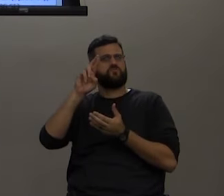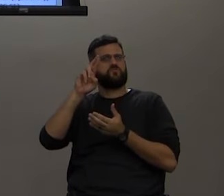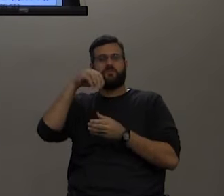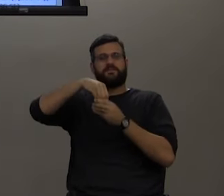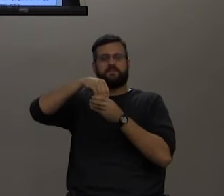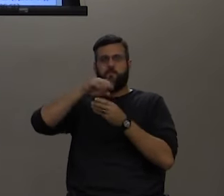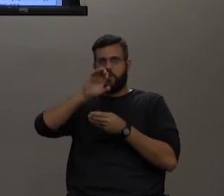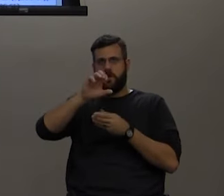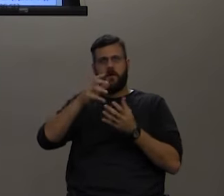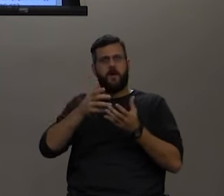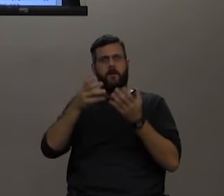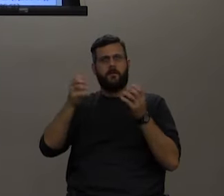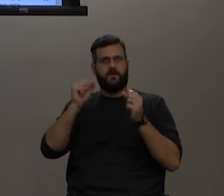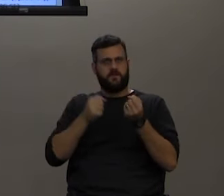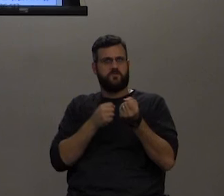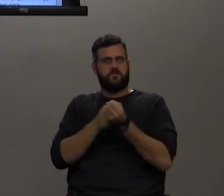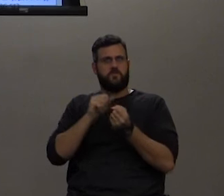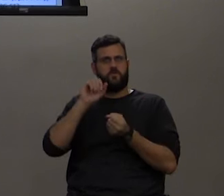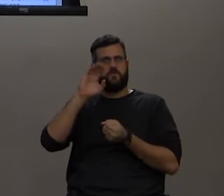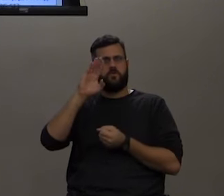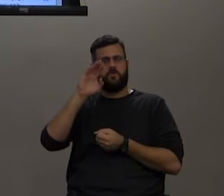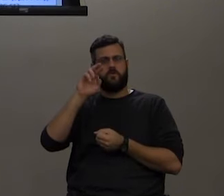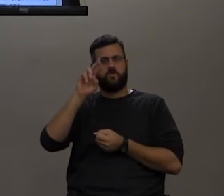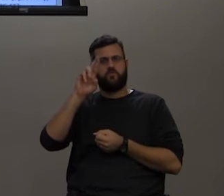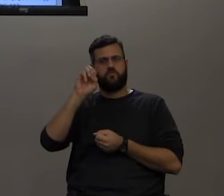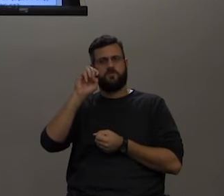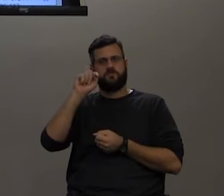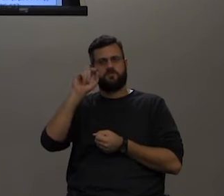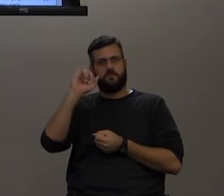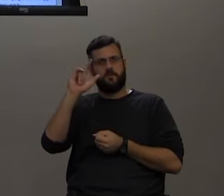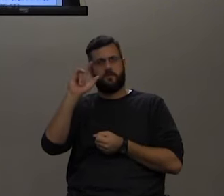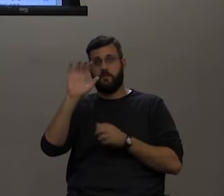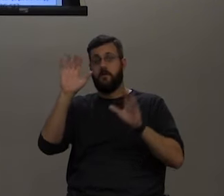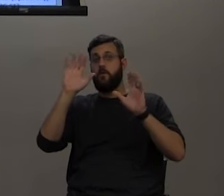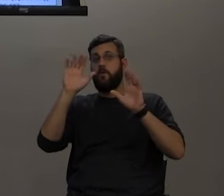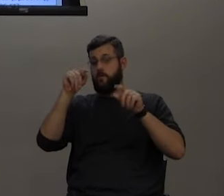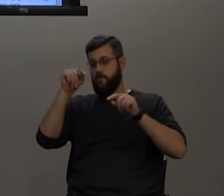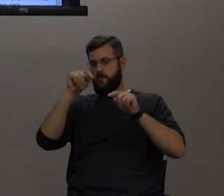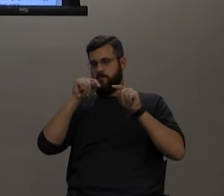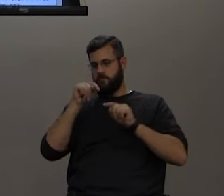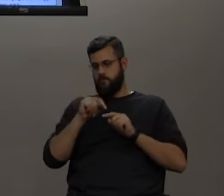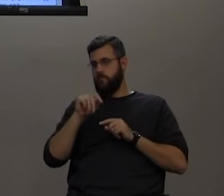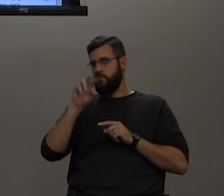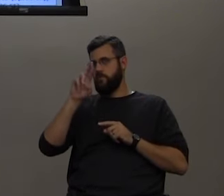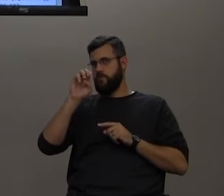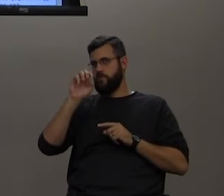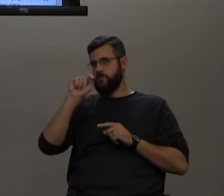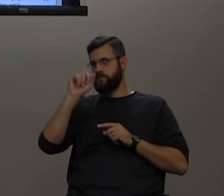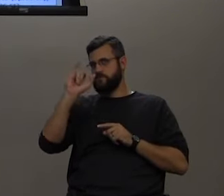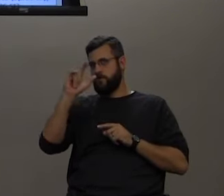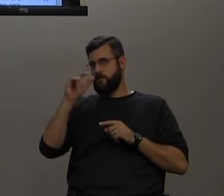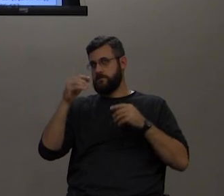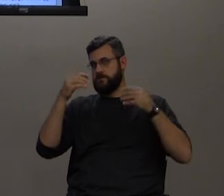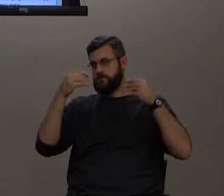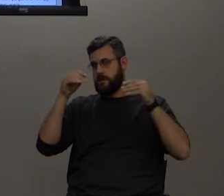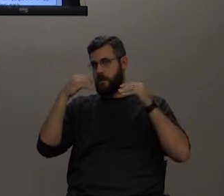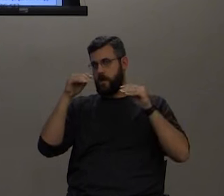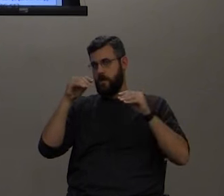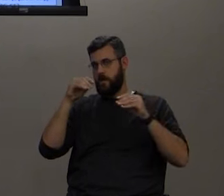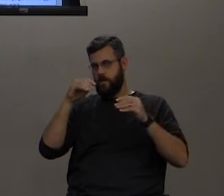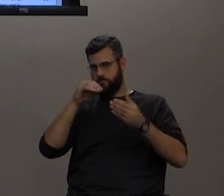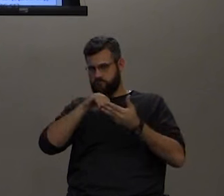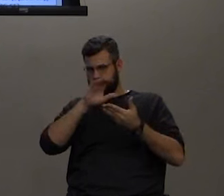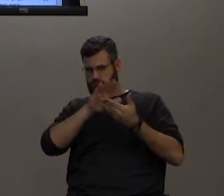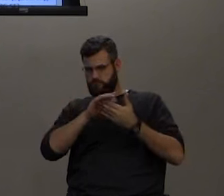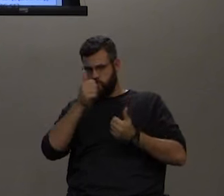County, I'm sorry. Let's take a half a step back here. Is we look at retail sales capture of the businesses